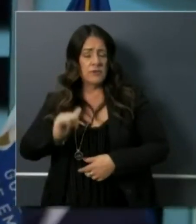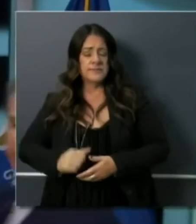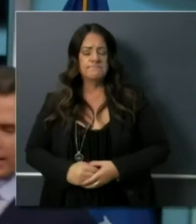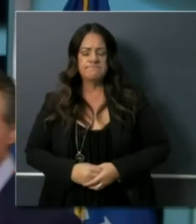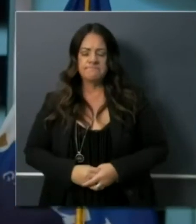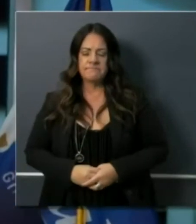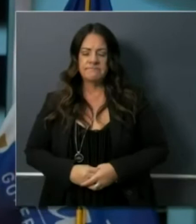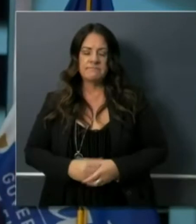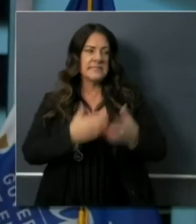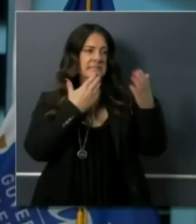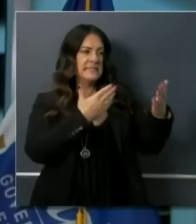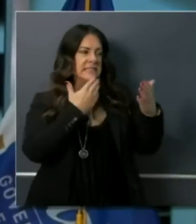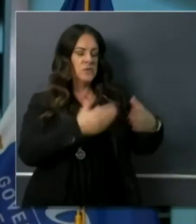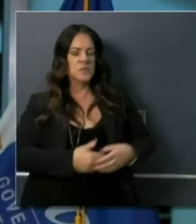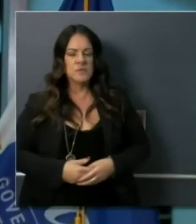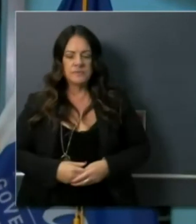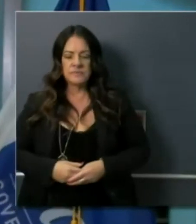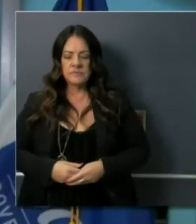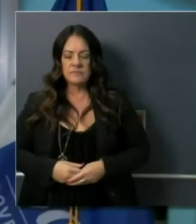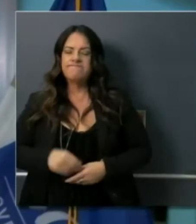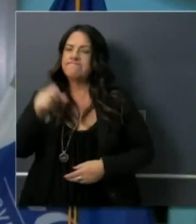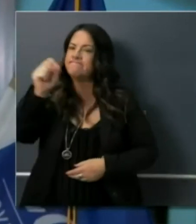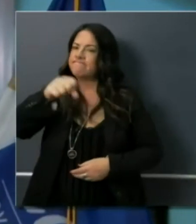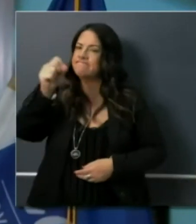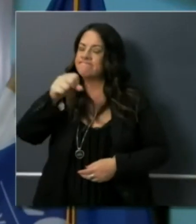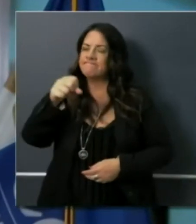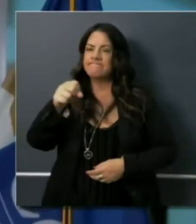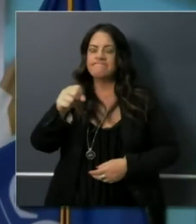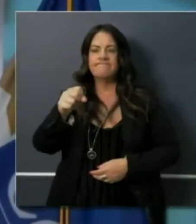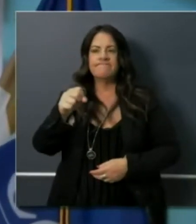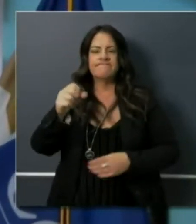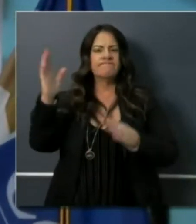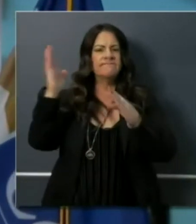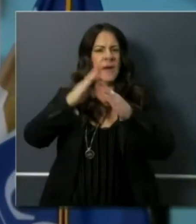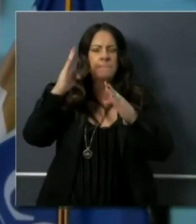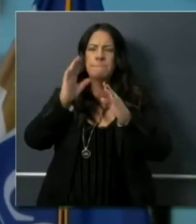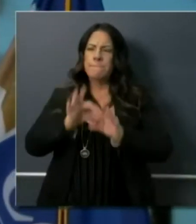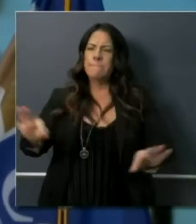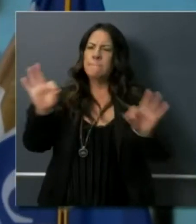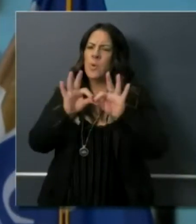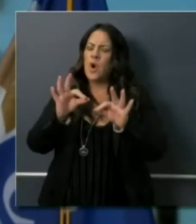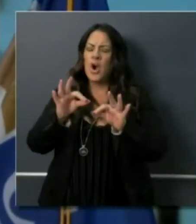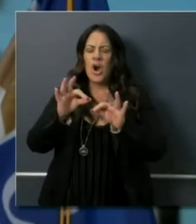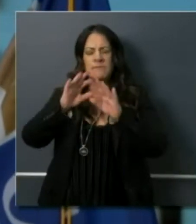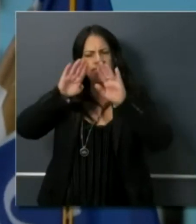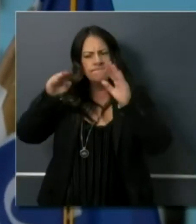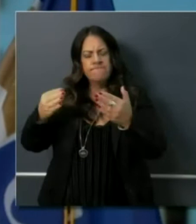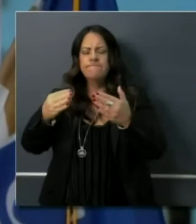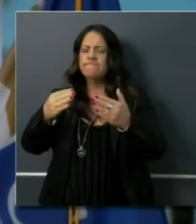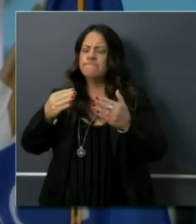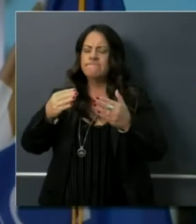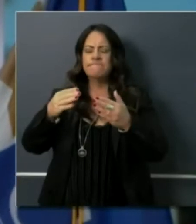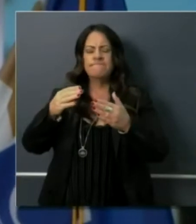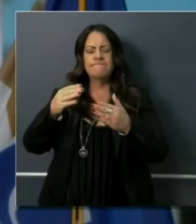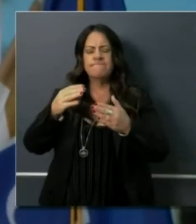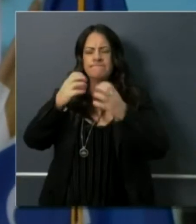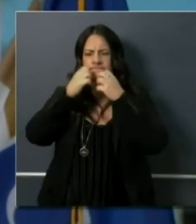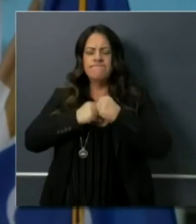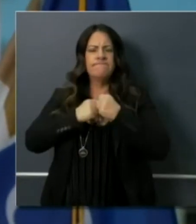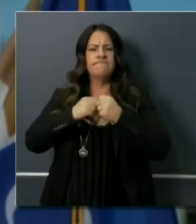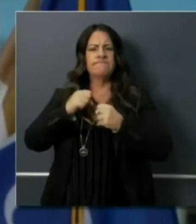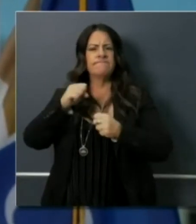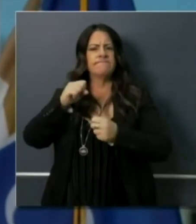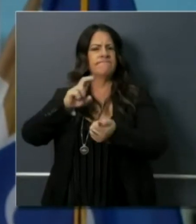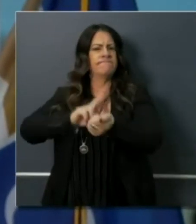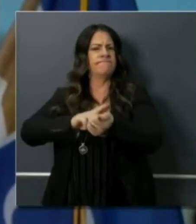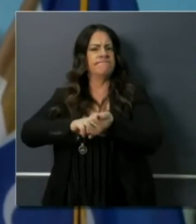Thank you, Dr. Galley. Skilled nursing facilities continue to be a top priority of our efforts. In fact, some of the first guidance we put out